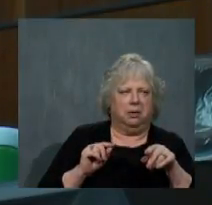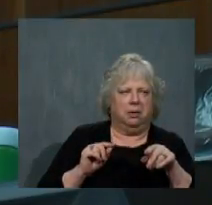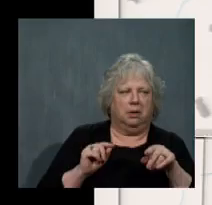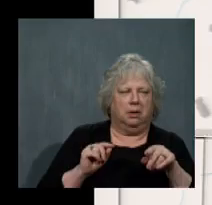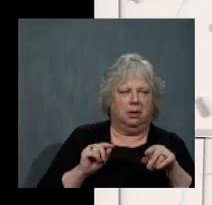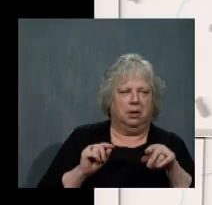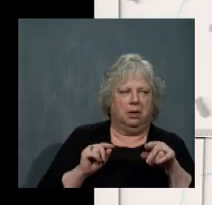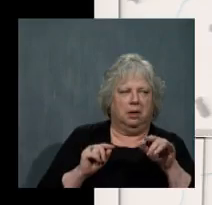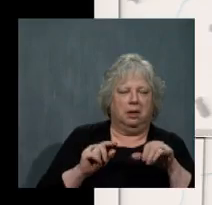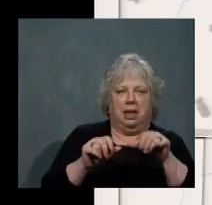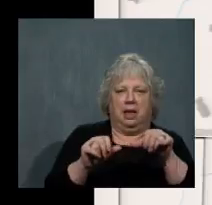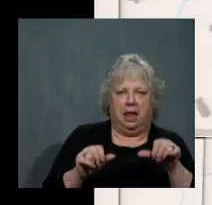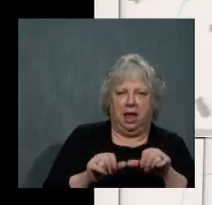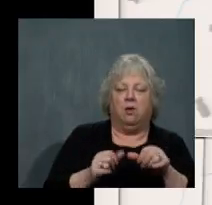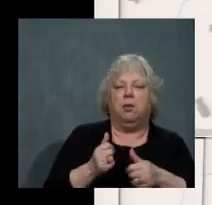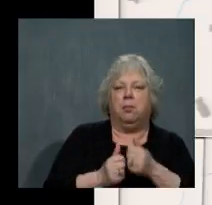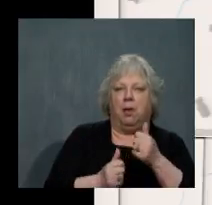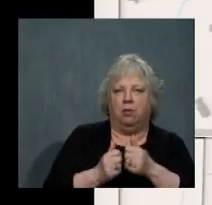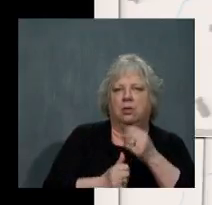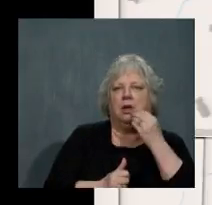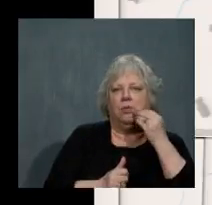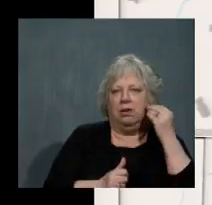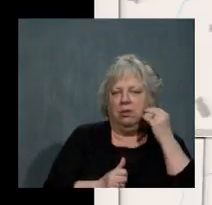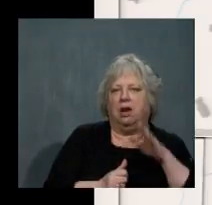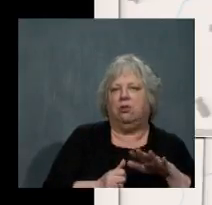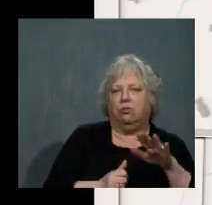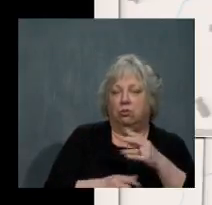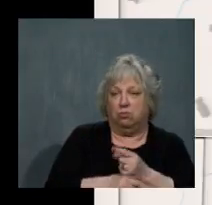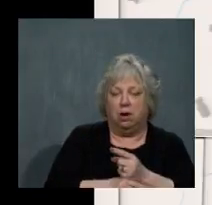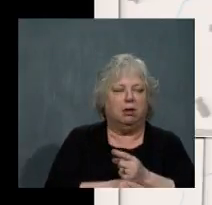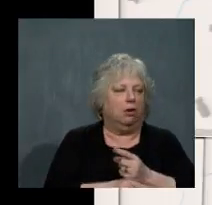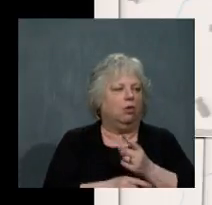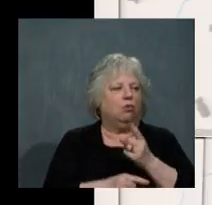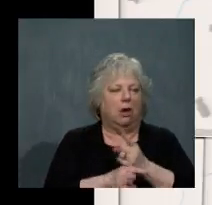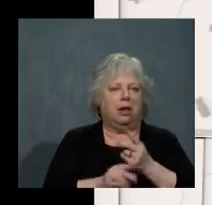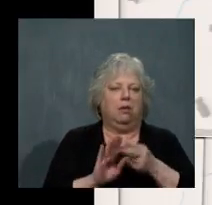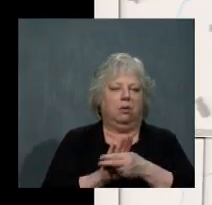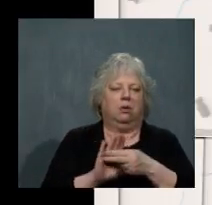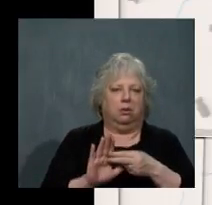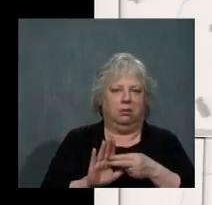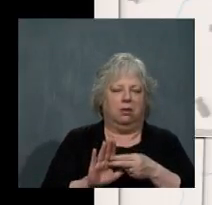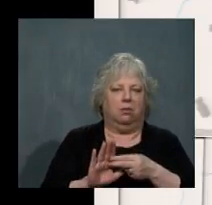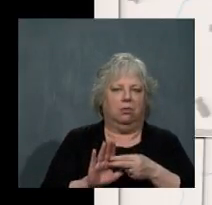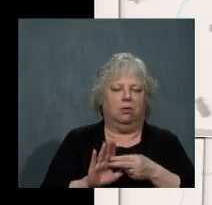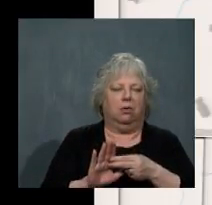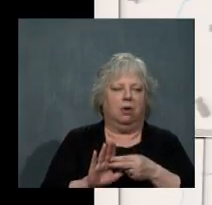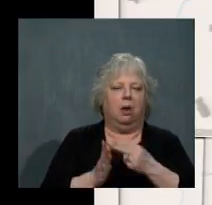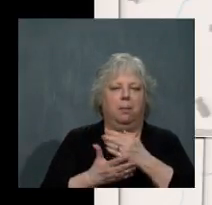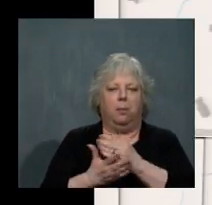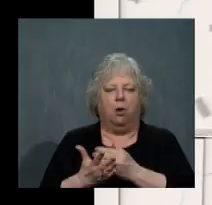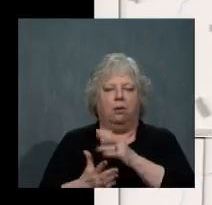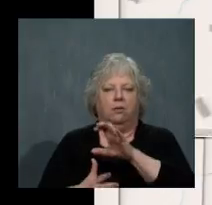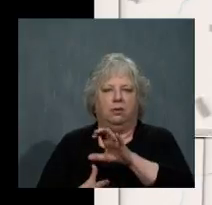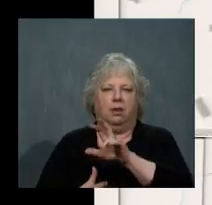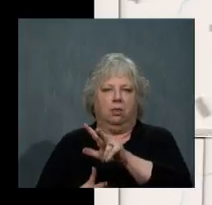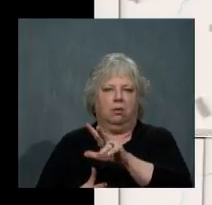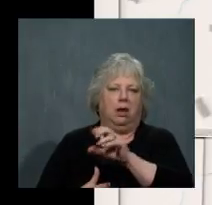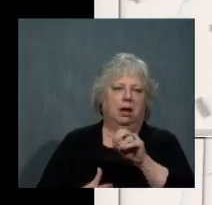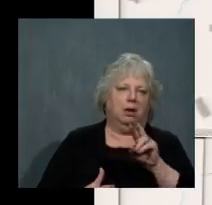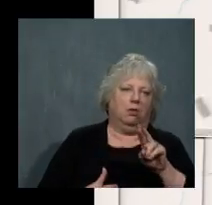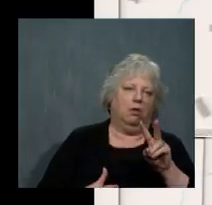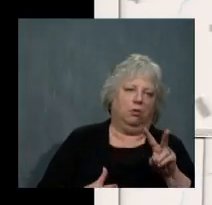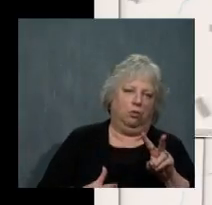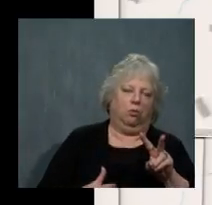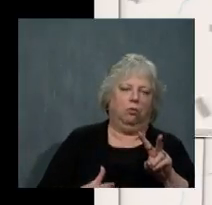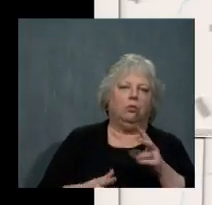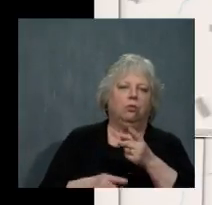that's an area that's primarily residential, right? Right now, it's zoned, a portion of C3 and R2. That's